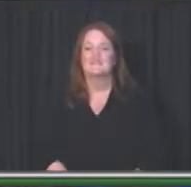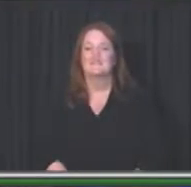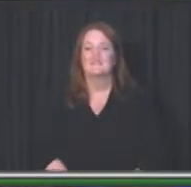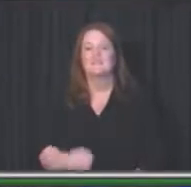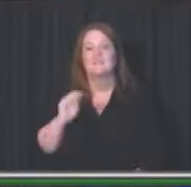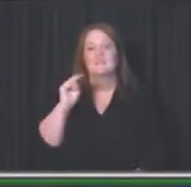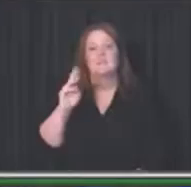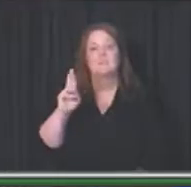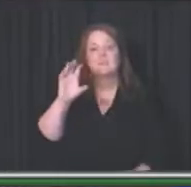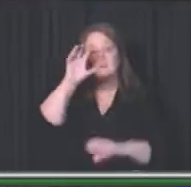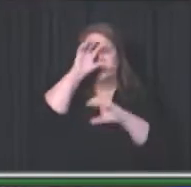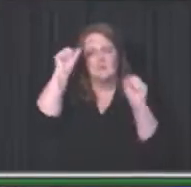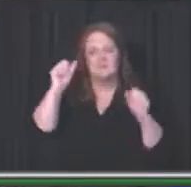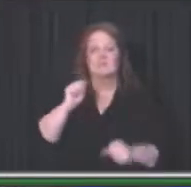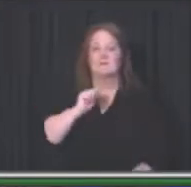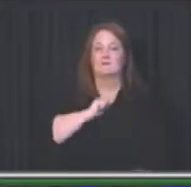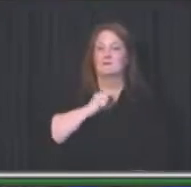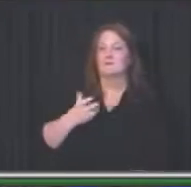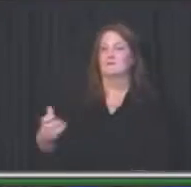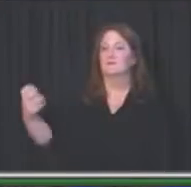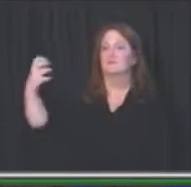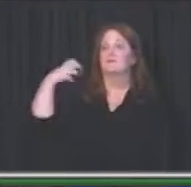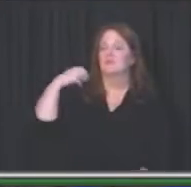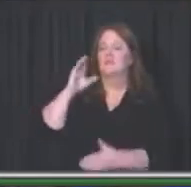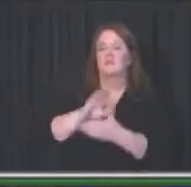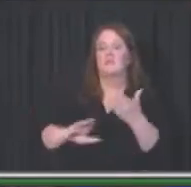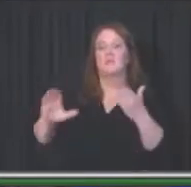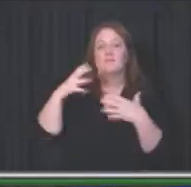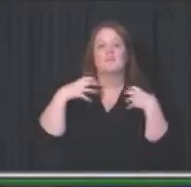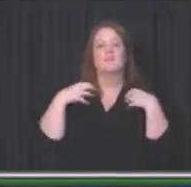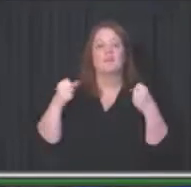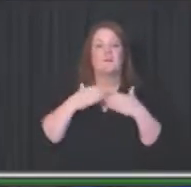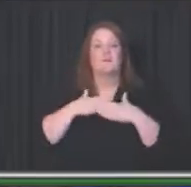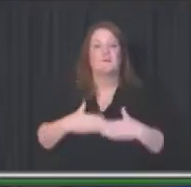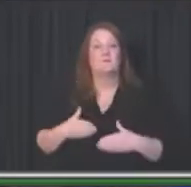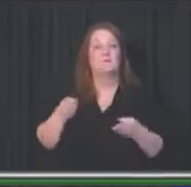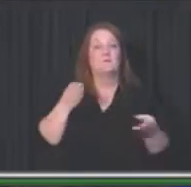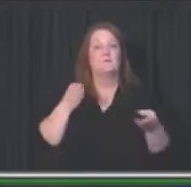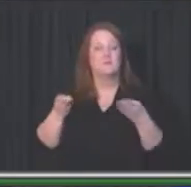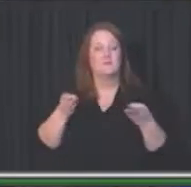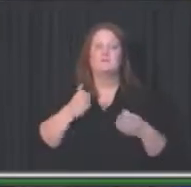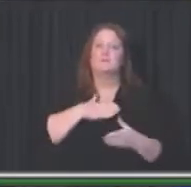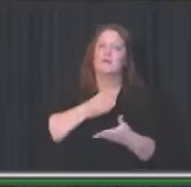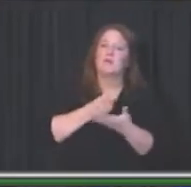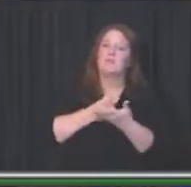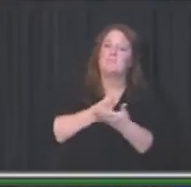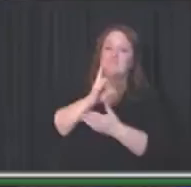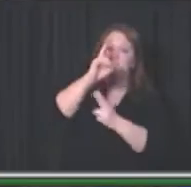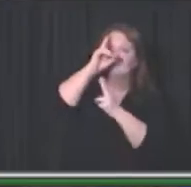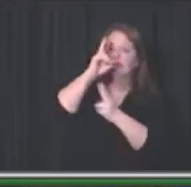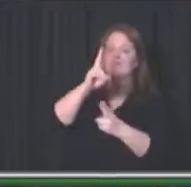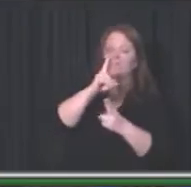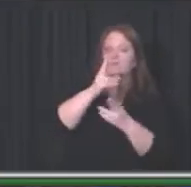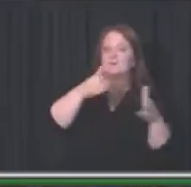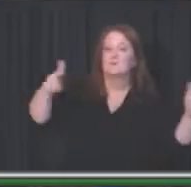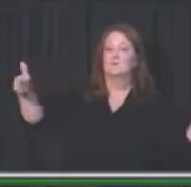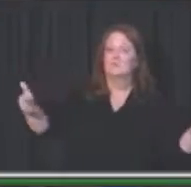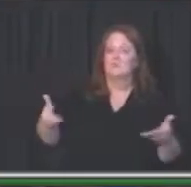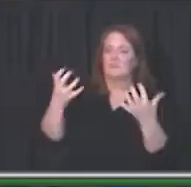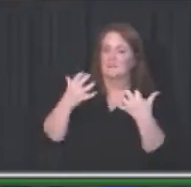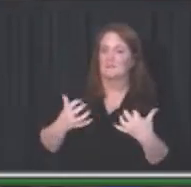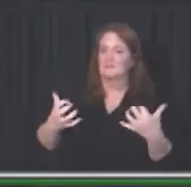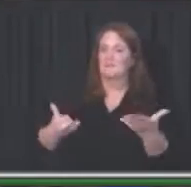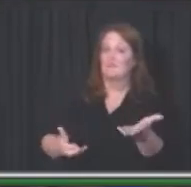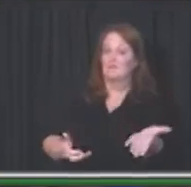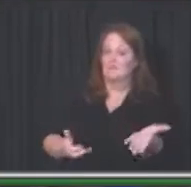Mr. President, as Dean of the College of Health and Human Services, it is my privilege to present these students who are assembled before you as